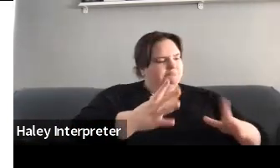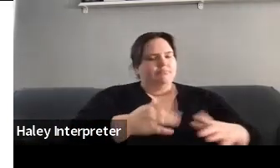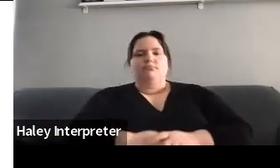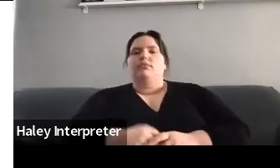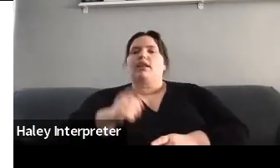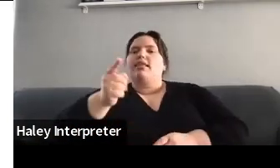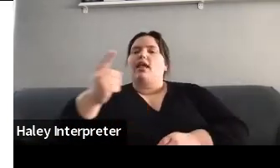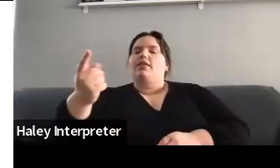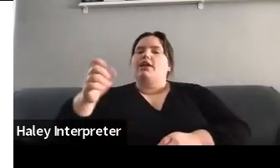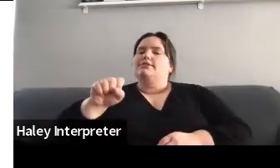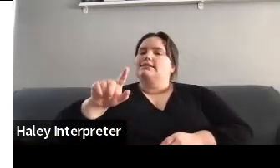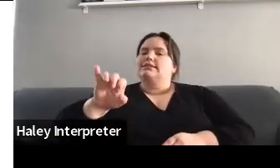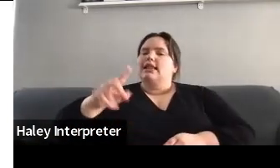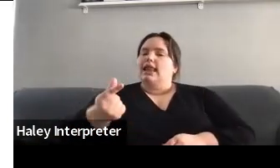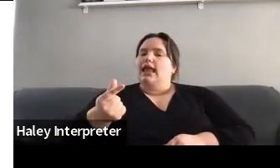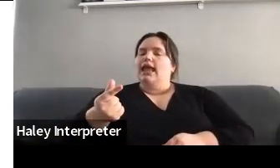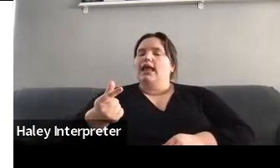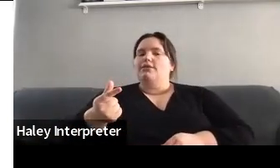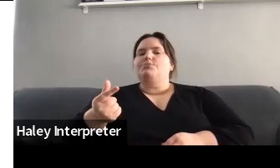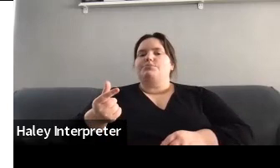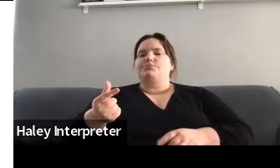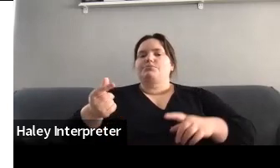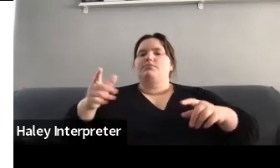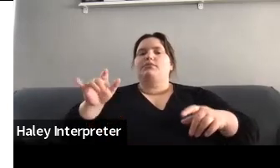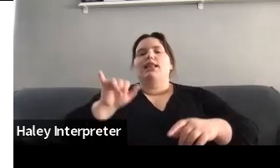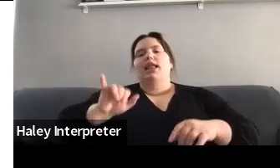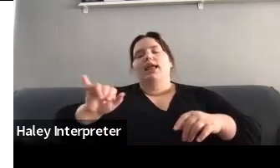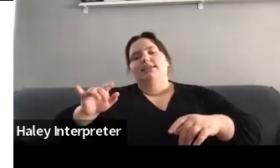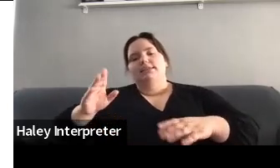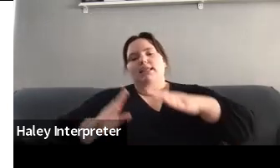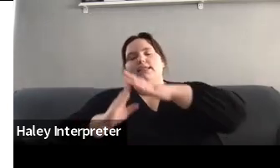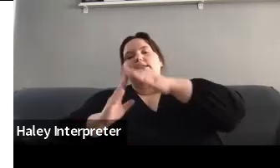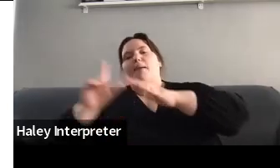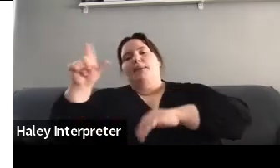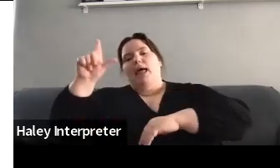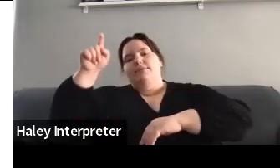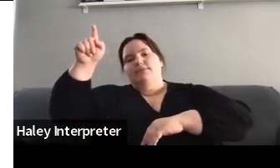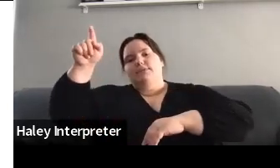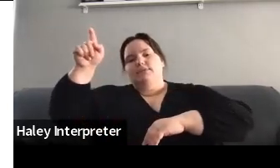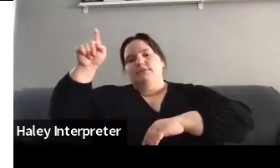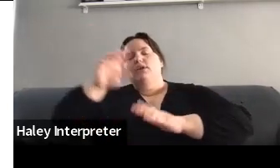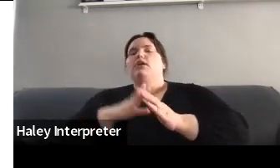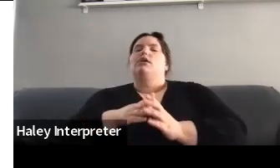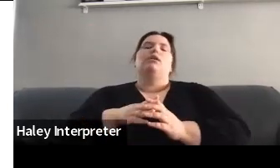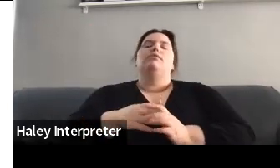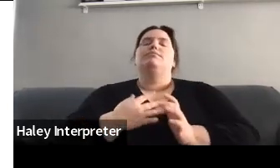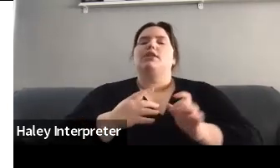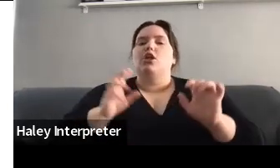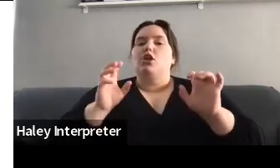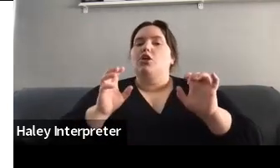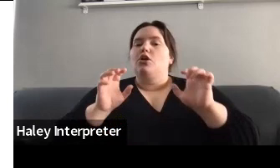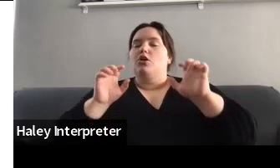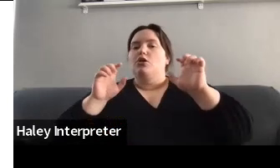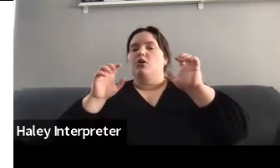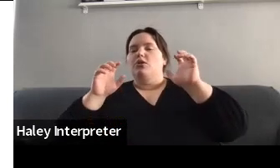or tether, like I have shown in the upper left hand corner, allows you to put all four of your dog's